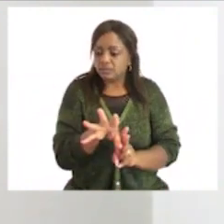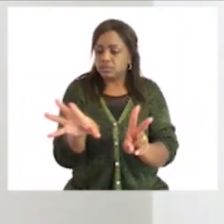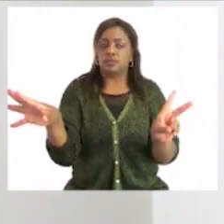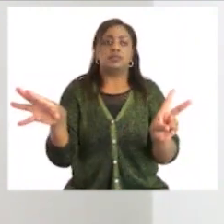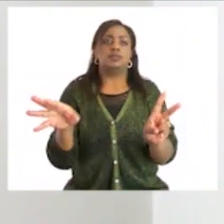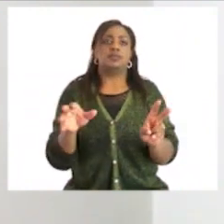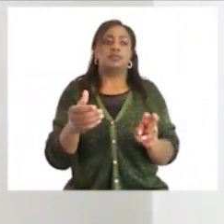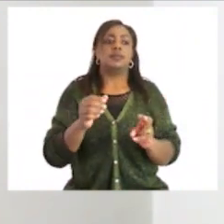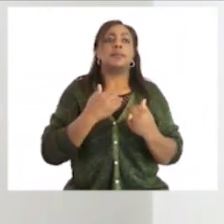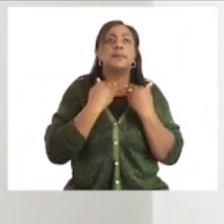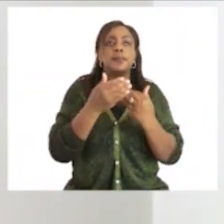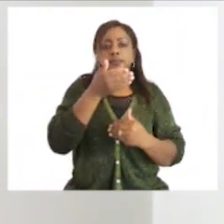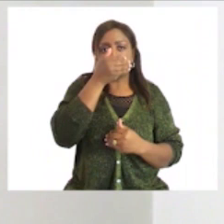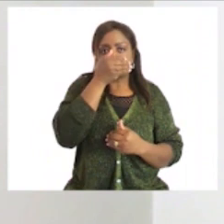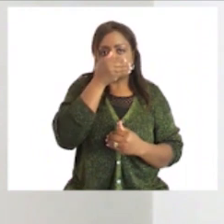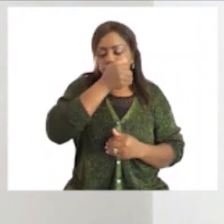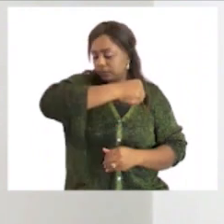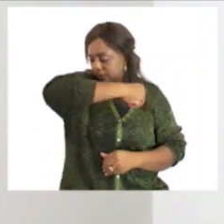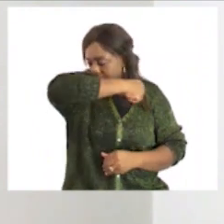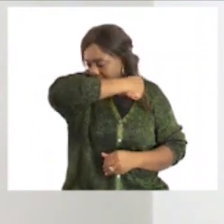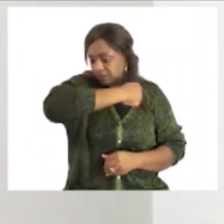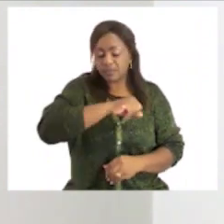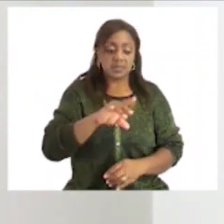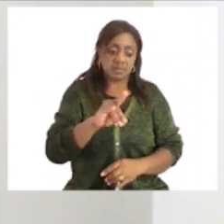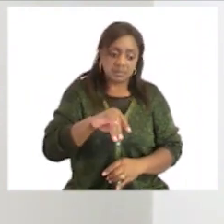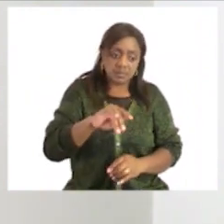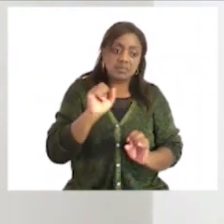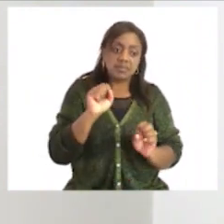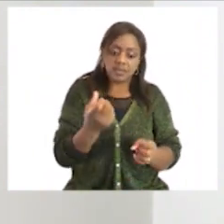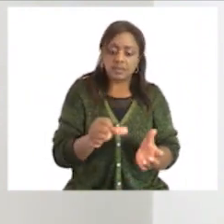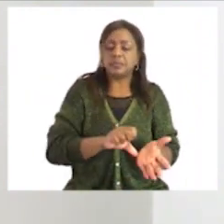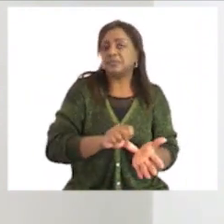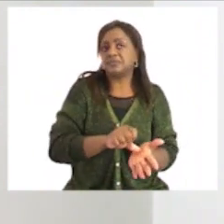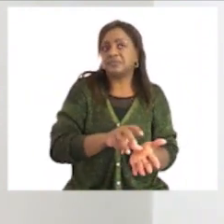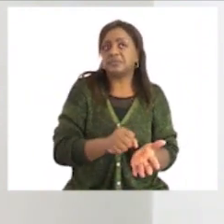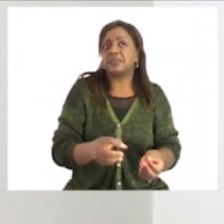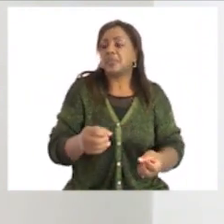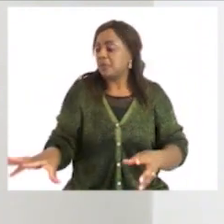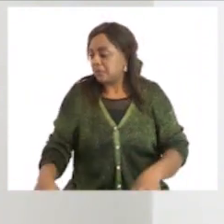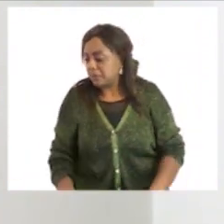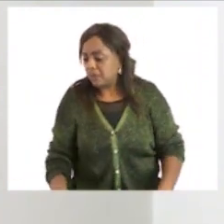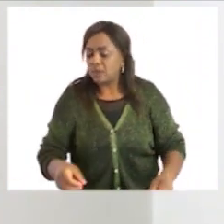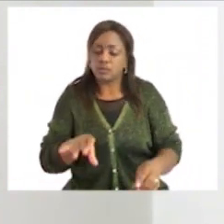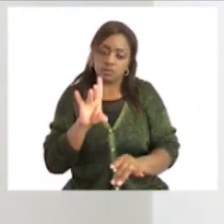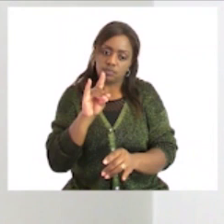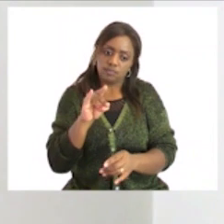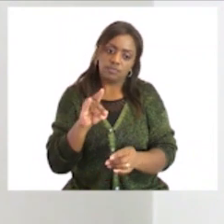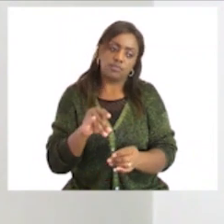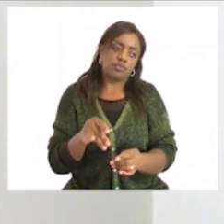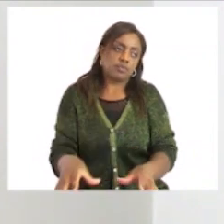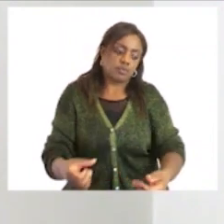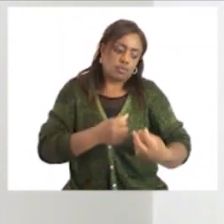how germs are spread. Animals also have germs, so I know that you guys love your dogs and your cats and your